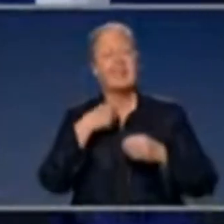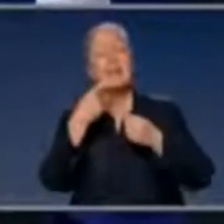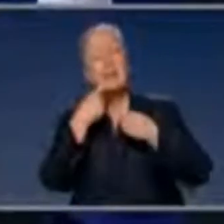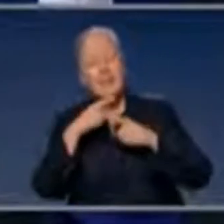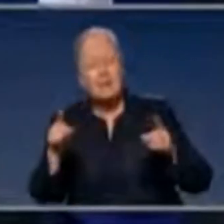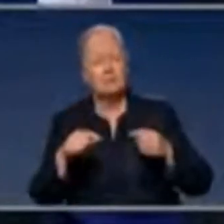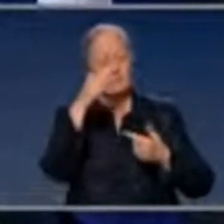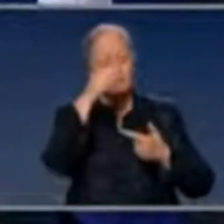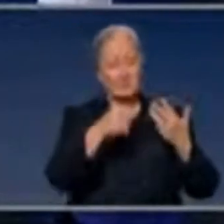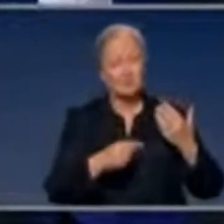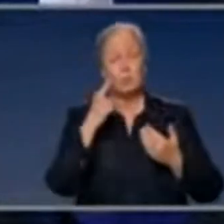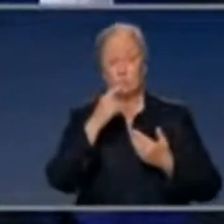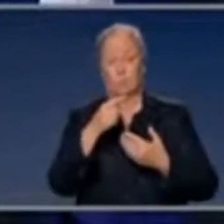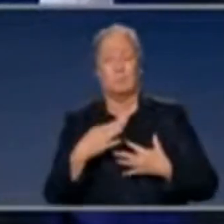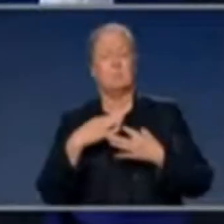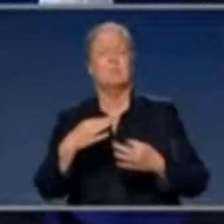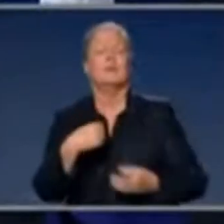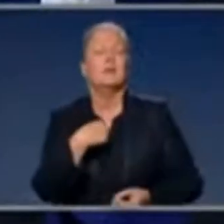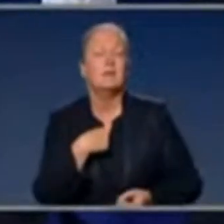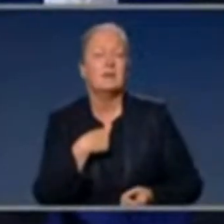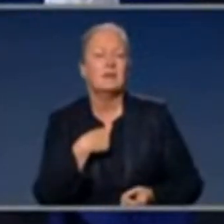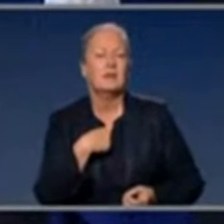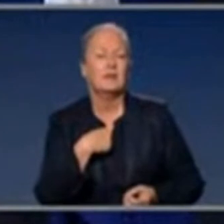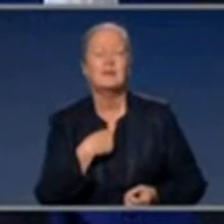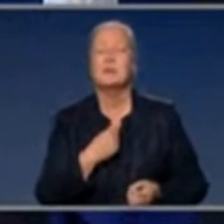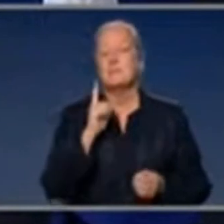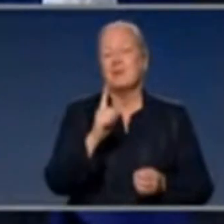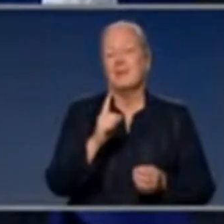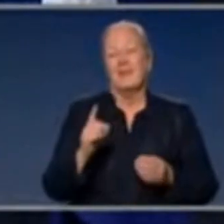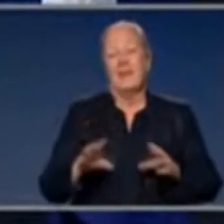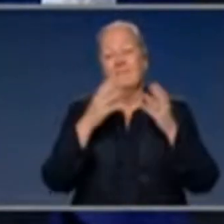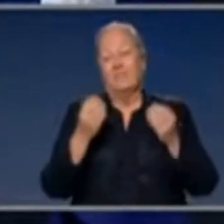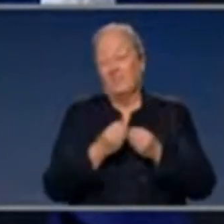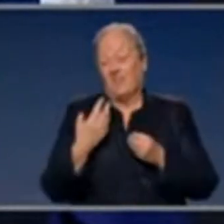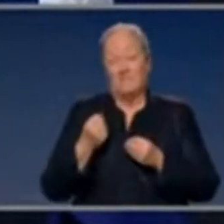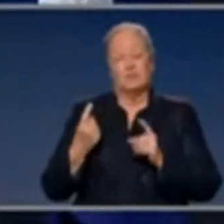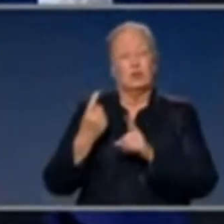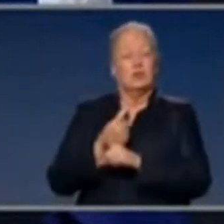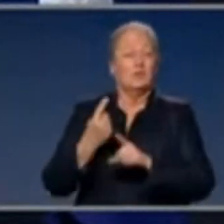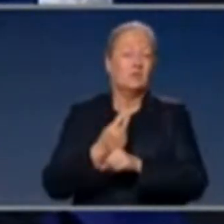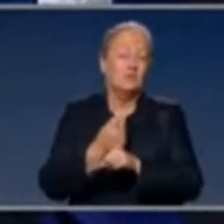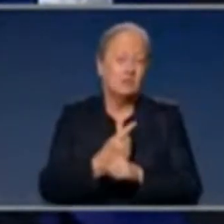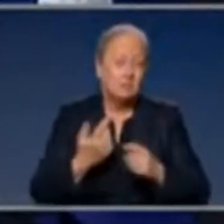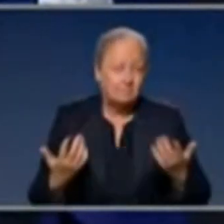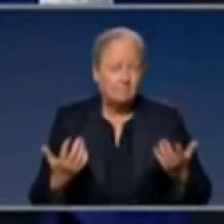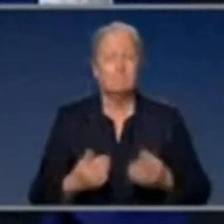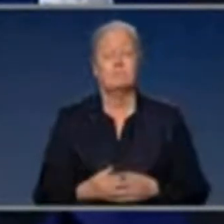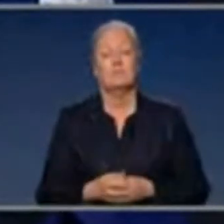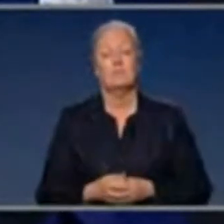articulated that those were legislated changes and increases, and we had no plans to change any of those, and that was certainly our